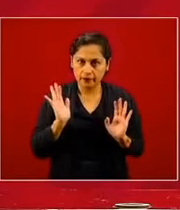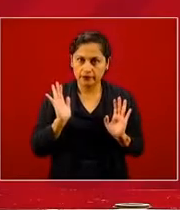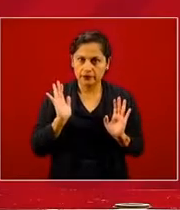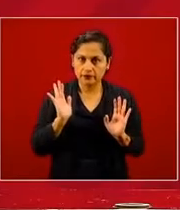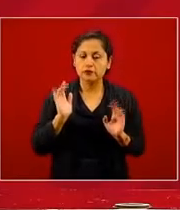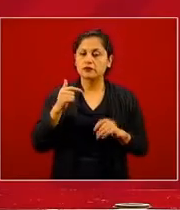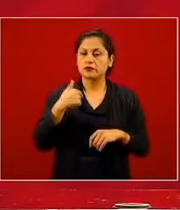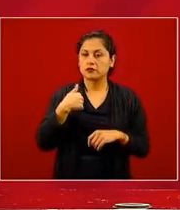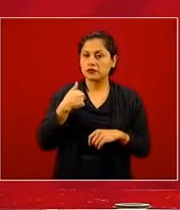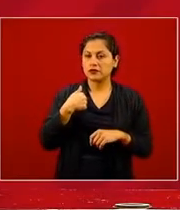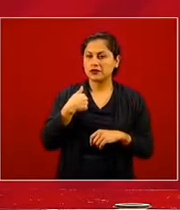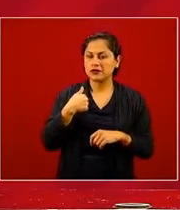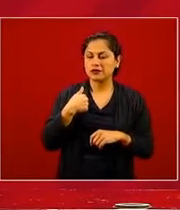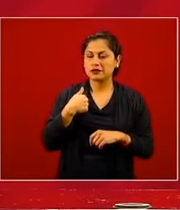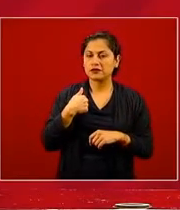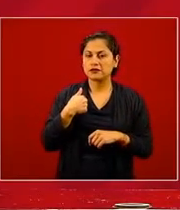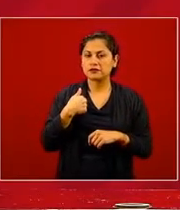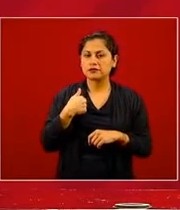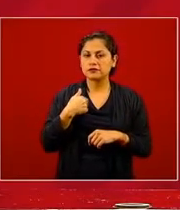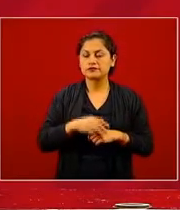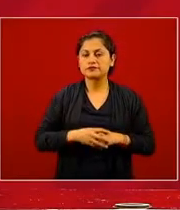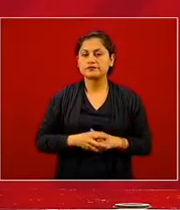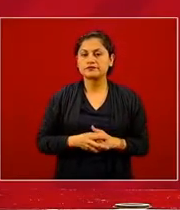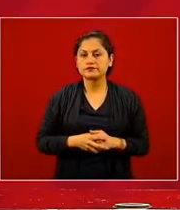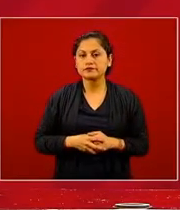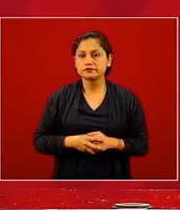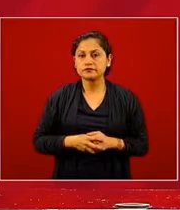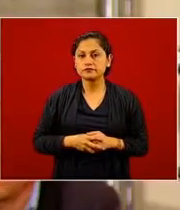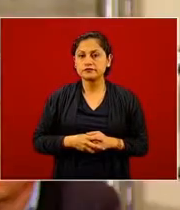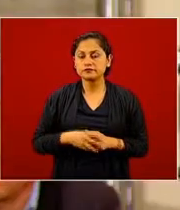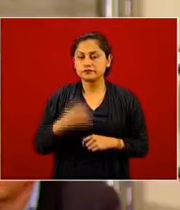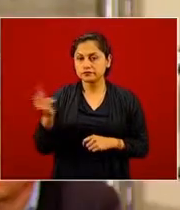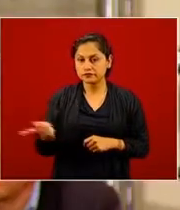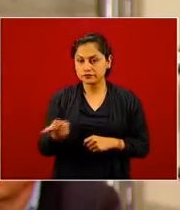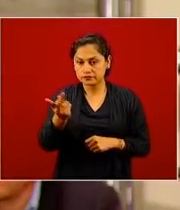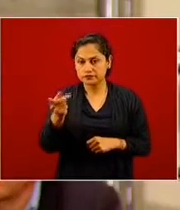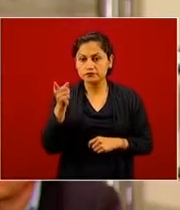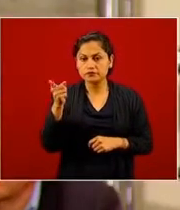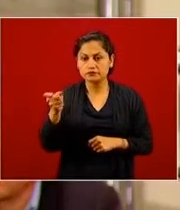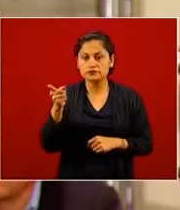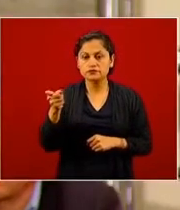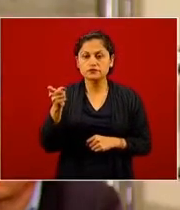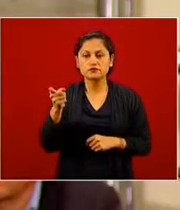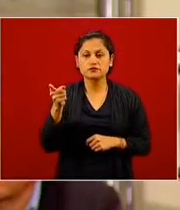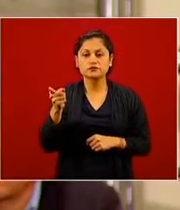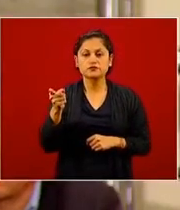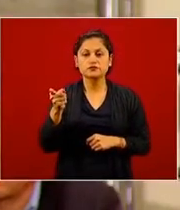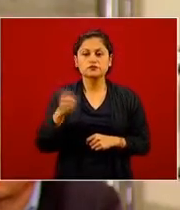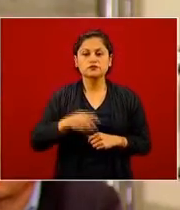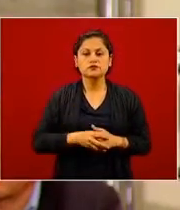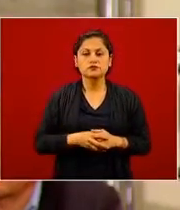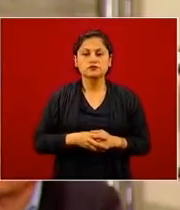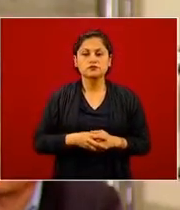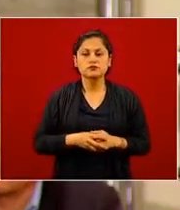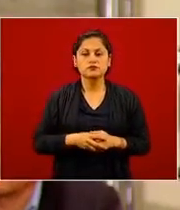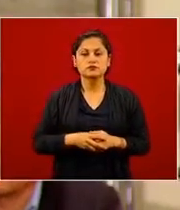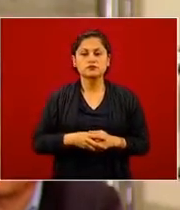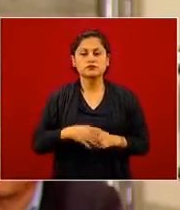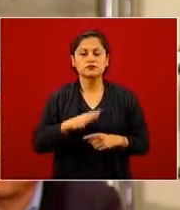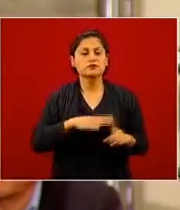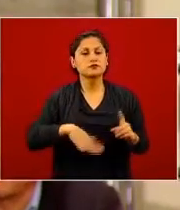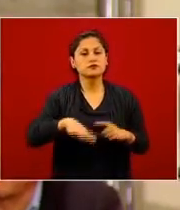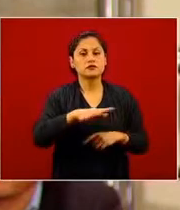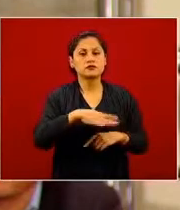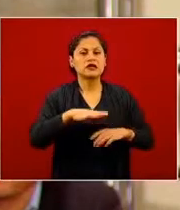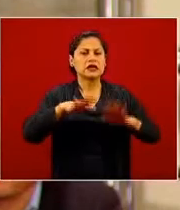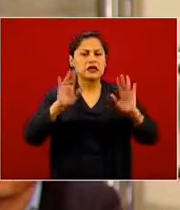patients are not treated for this because it's expensive for the state. So how expensive is going to be for this state to treat